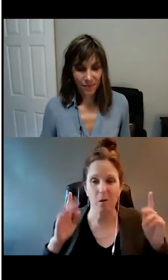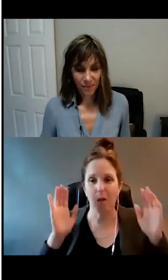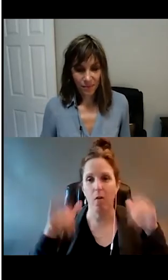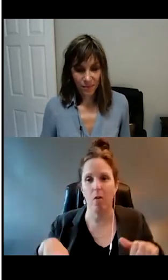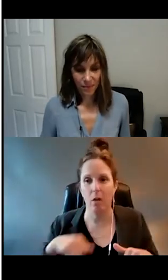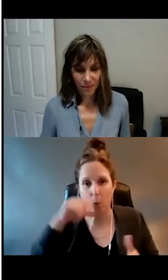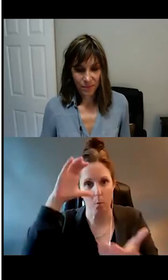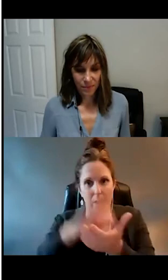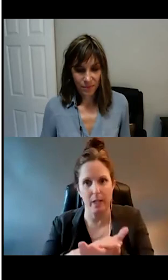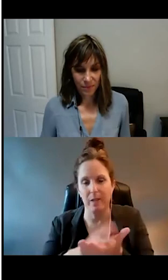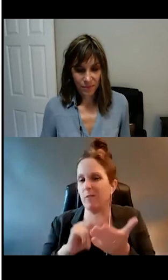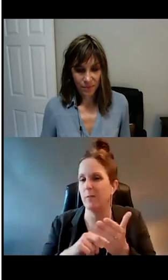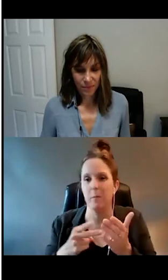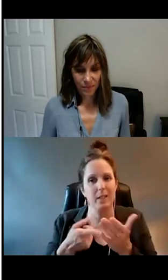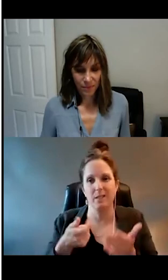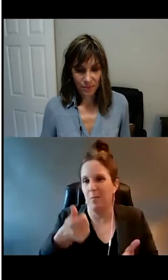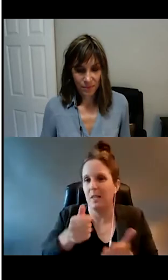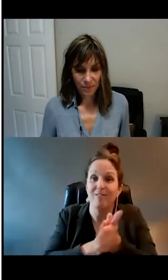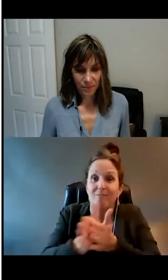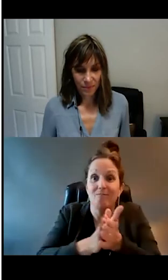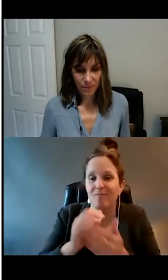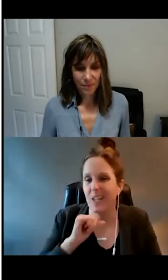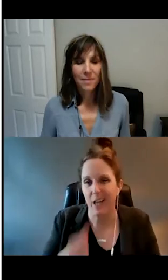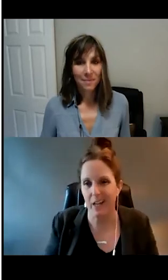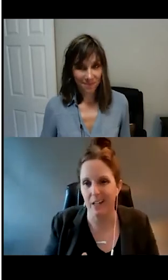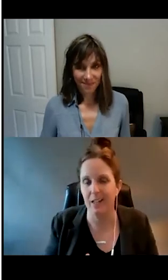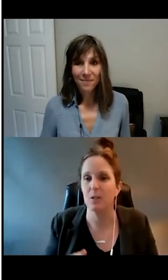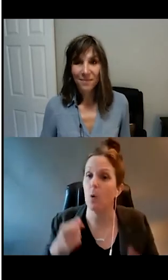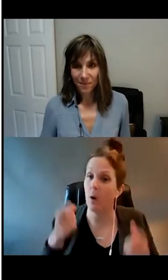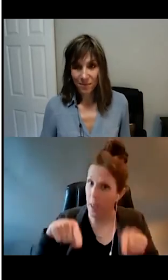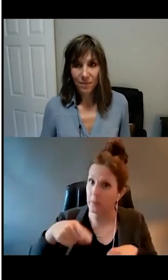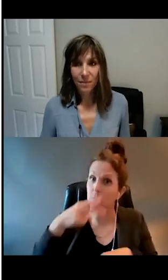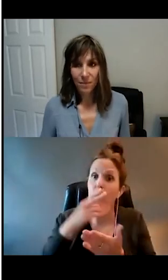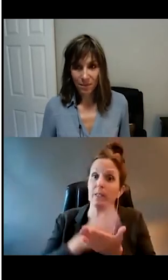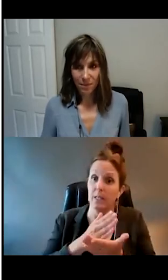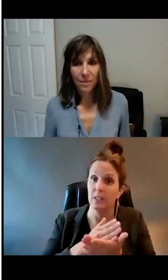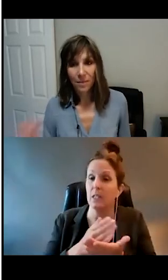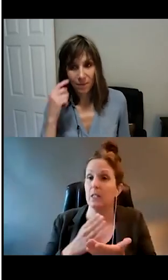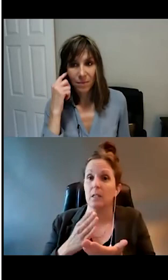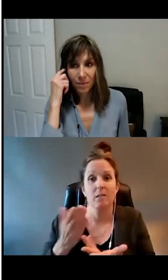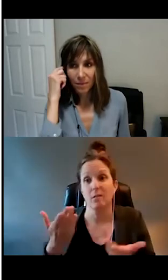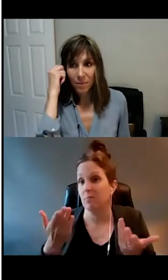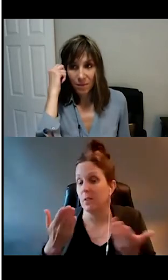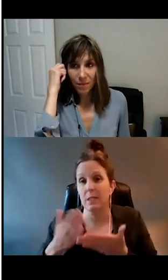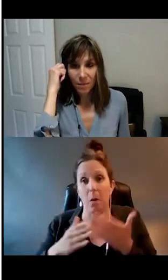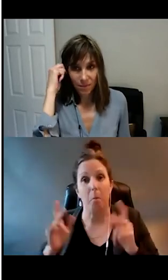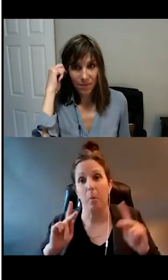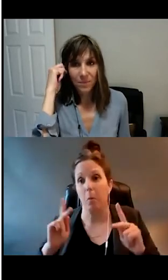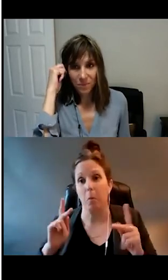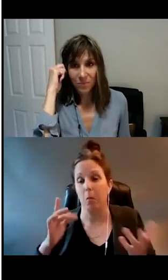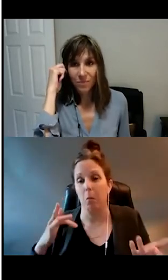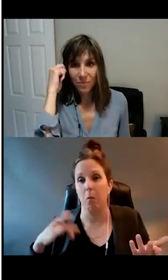that happens with smoking cessation as well. Some people believe it's self-medication and that we really